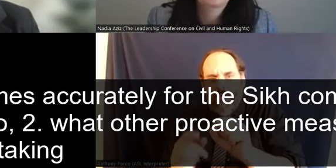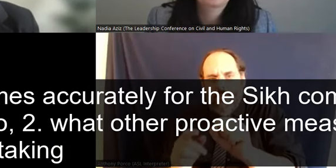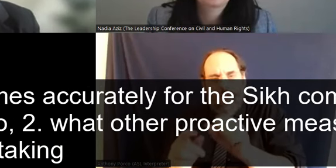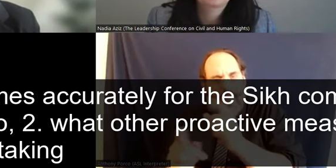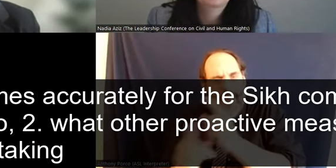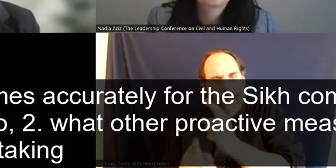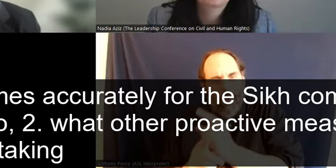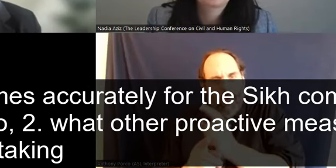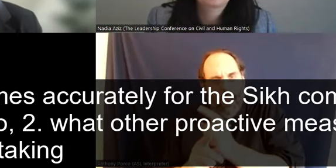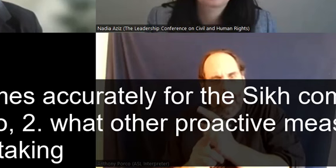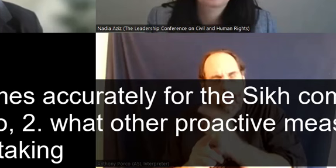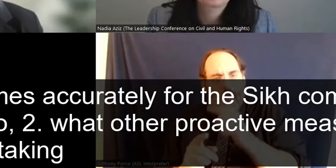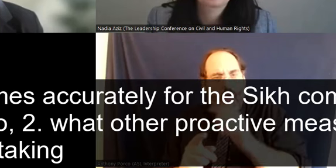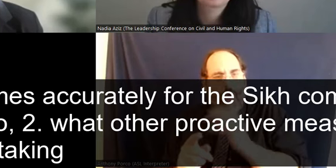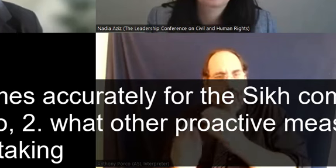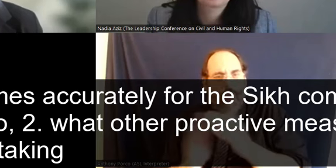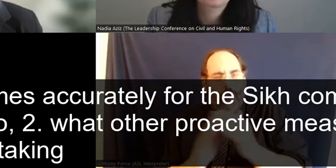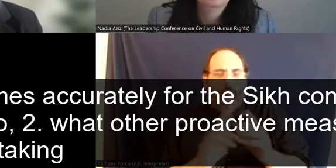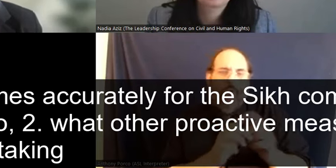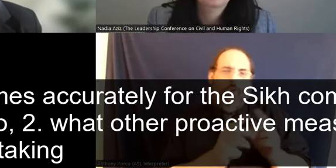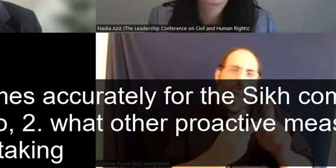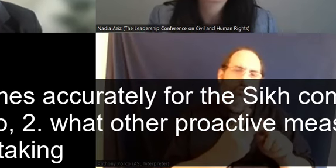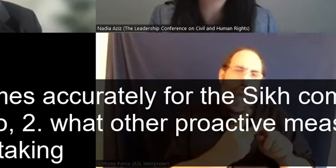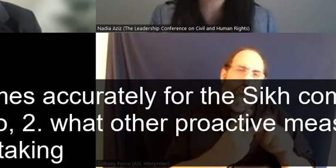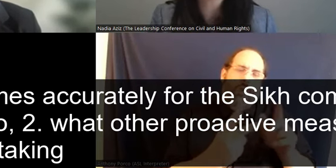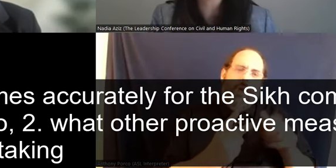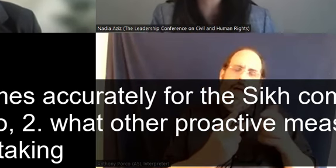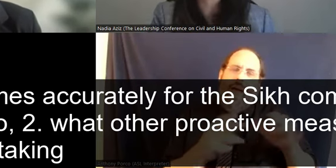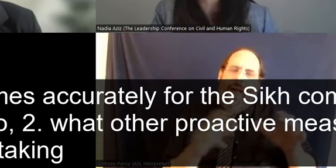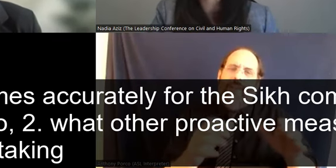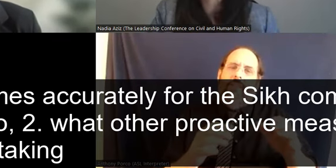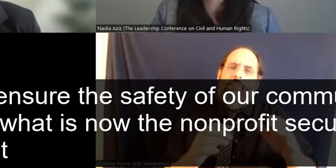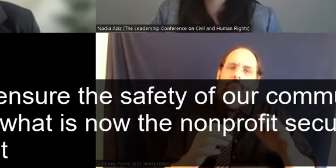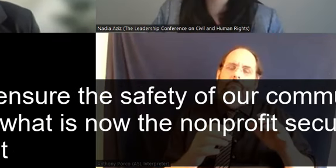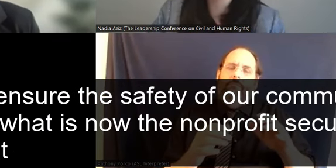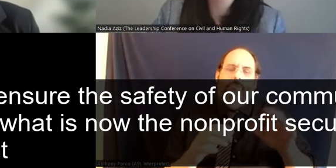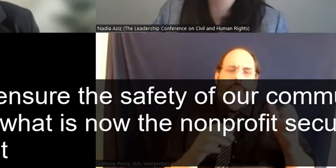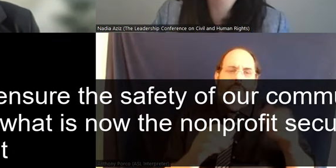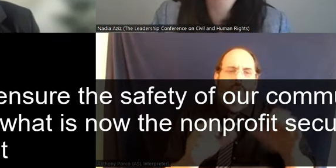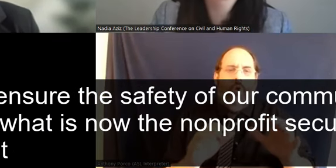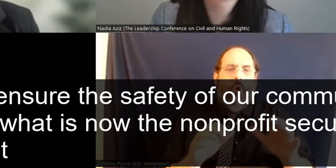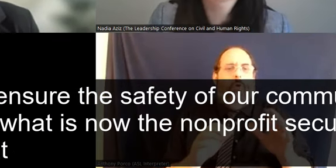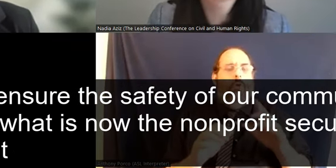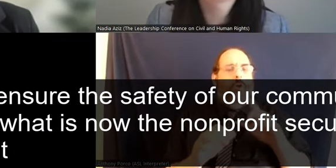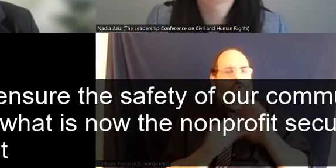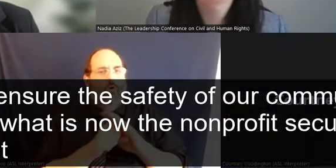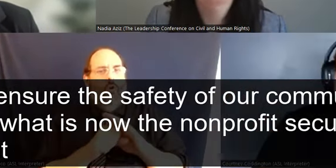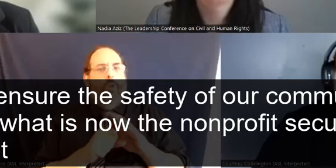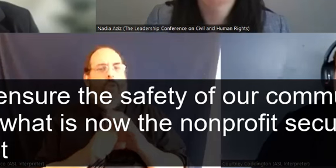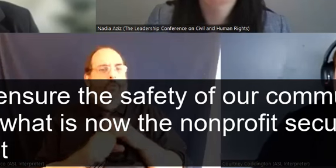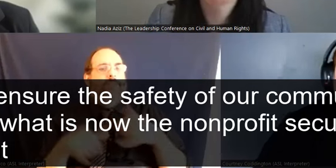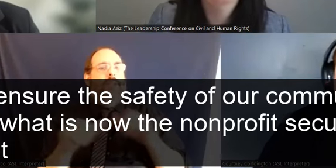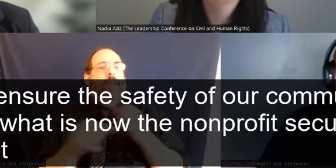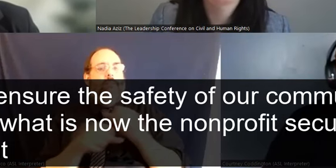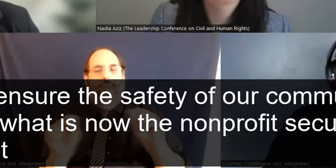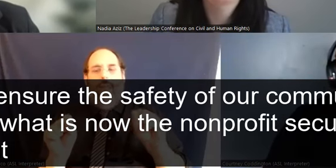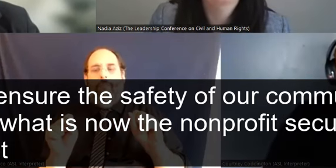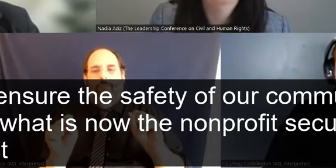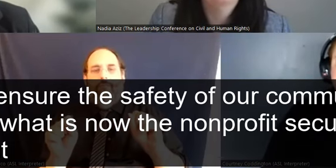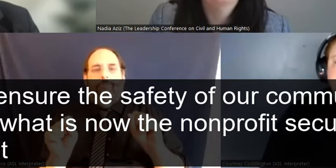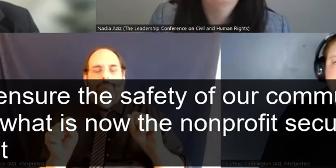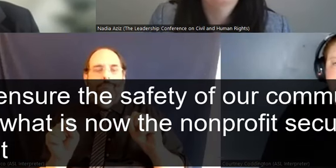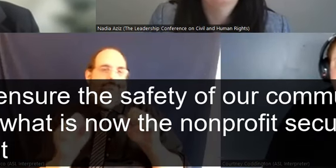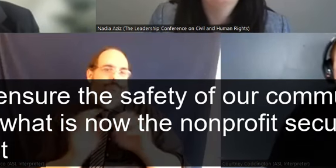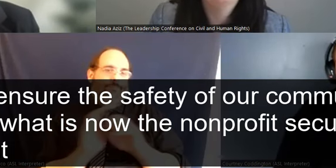accurately for the Sikh community, but also, two, what other proactive measures can we be taking to ensure the safety of our community, such as what is